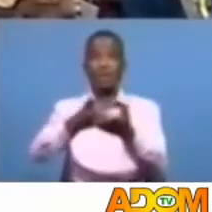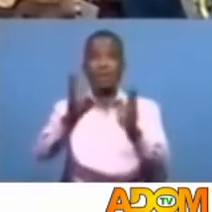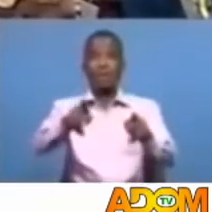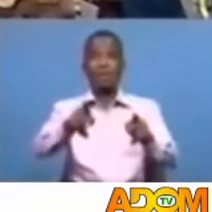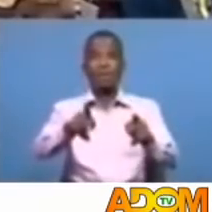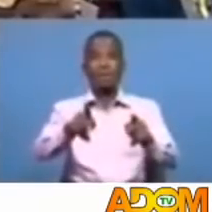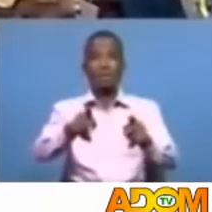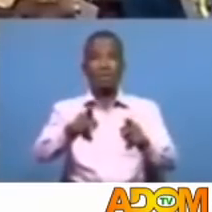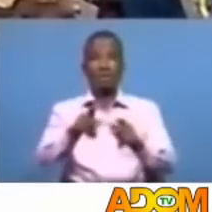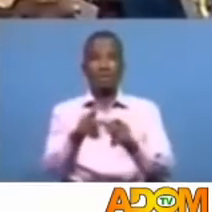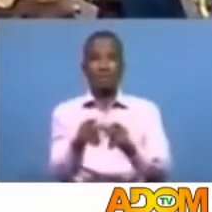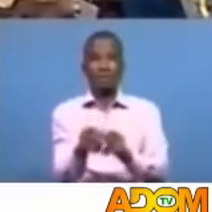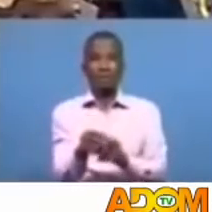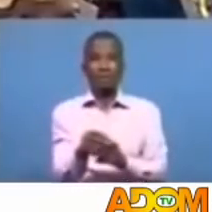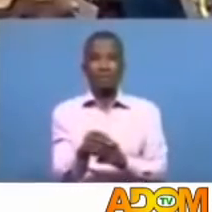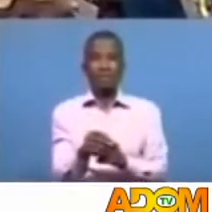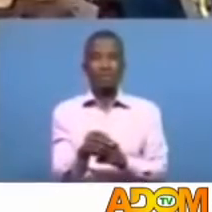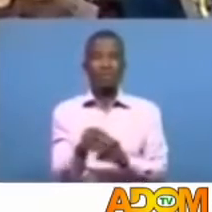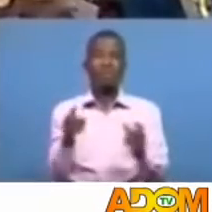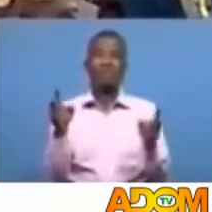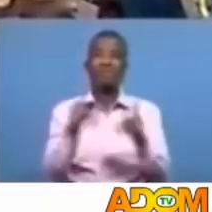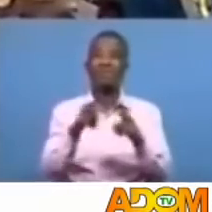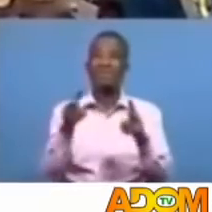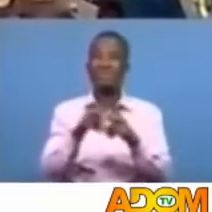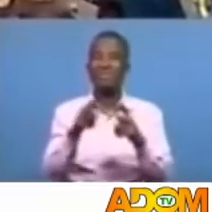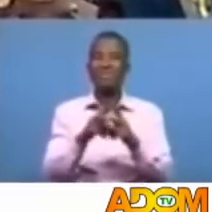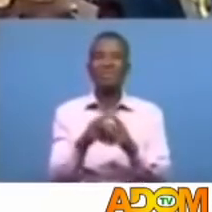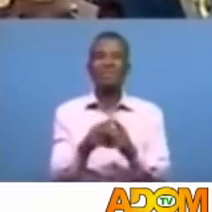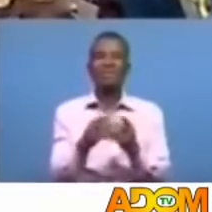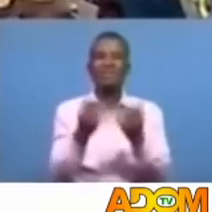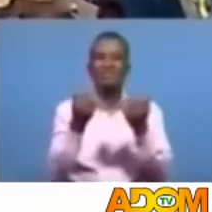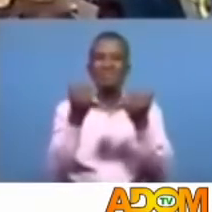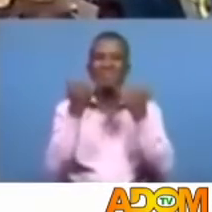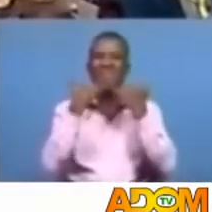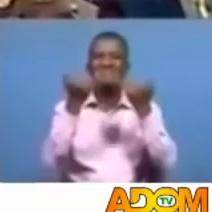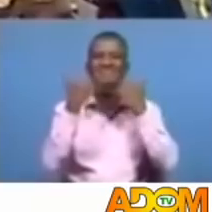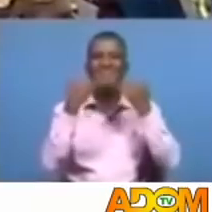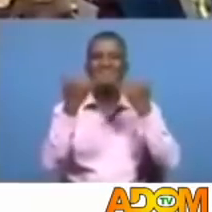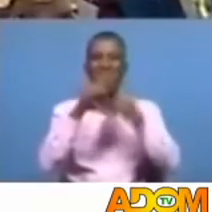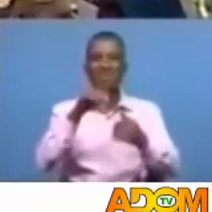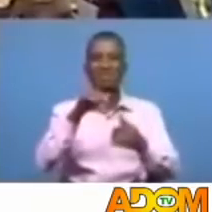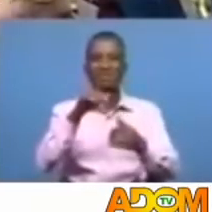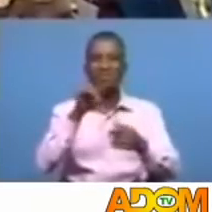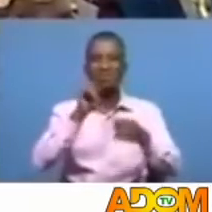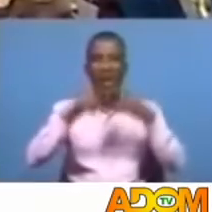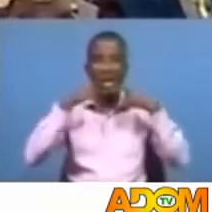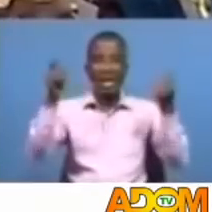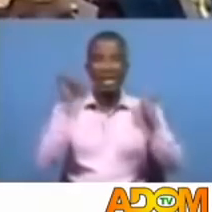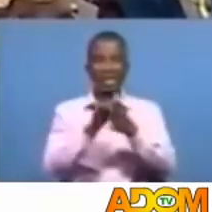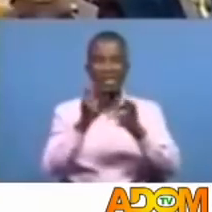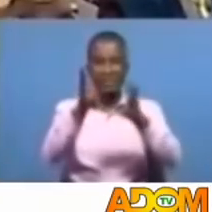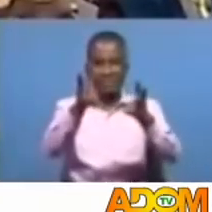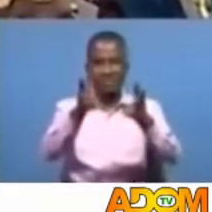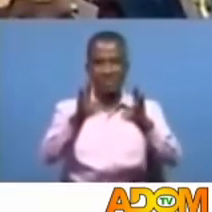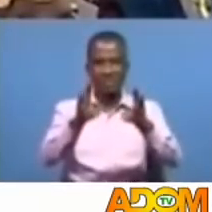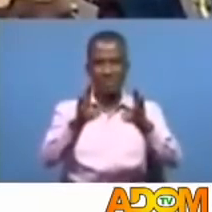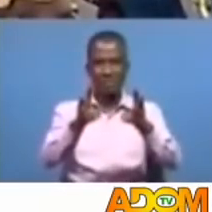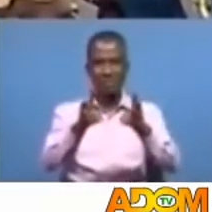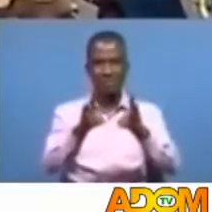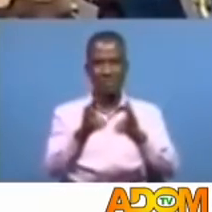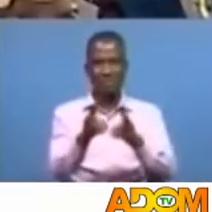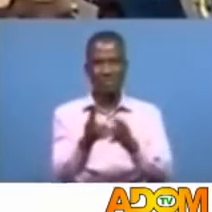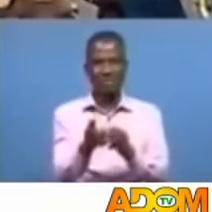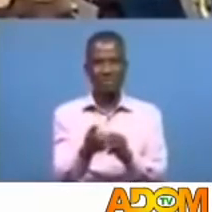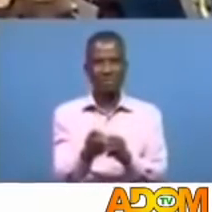of Ghana says. And my lords, it is fundamental and egregious error when on the basis of Black's